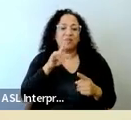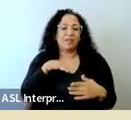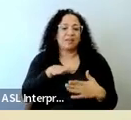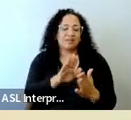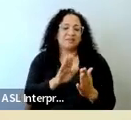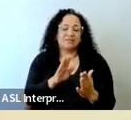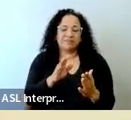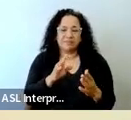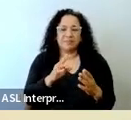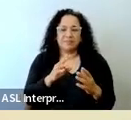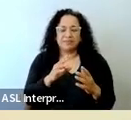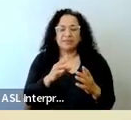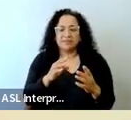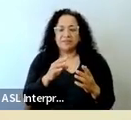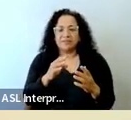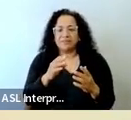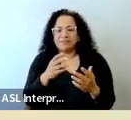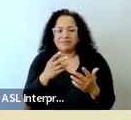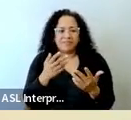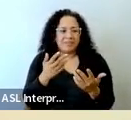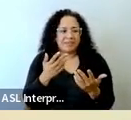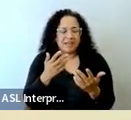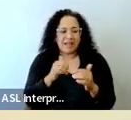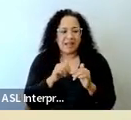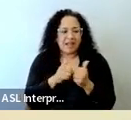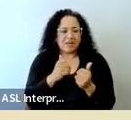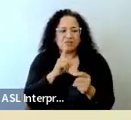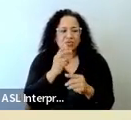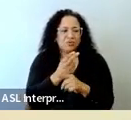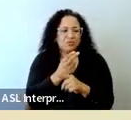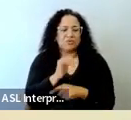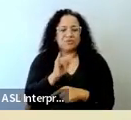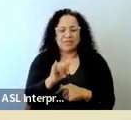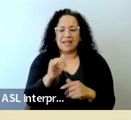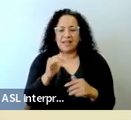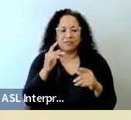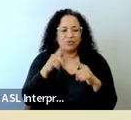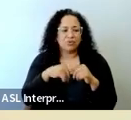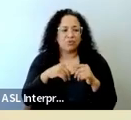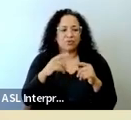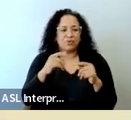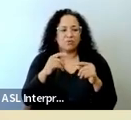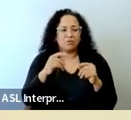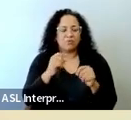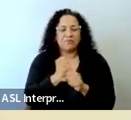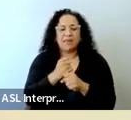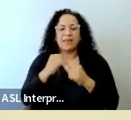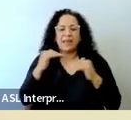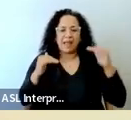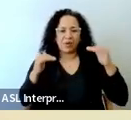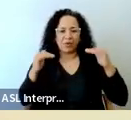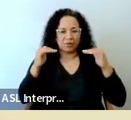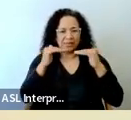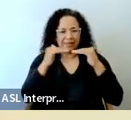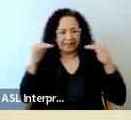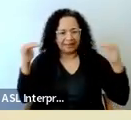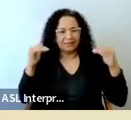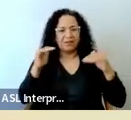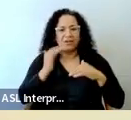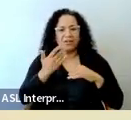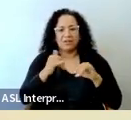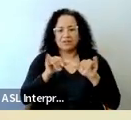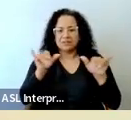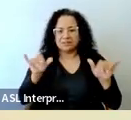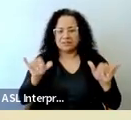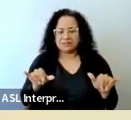disparity and really wanting to use this to create equity across our system. We can go ahead